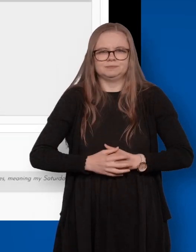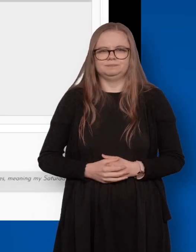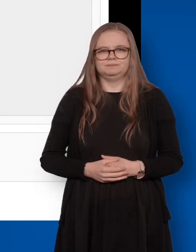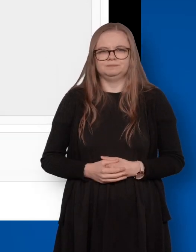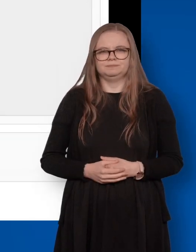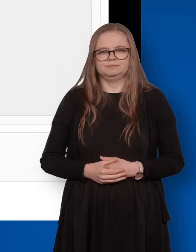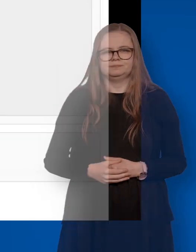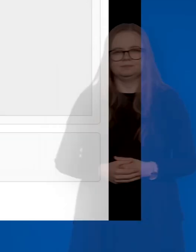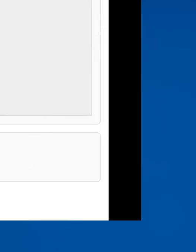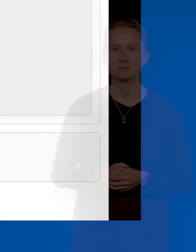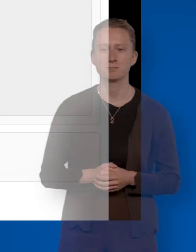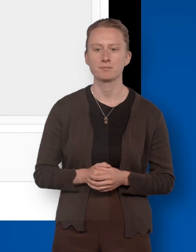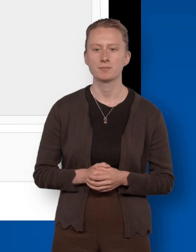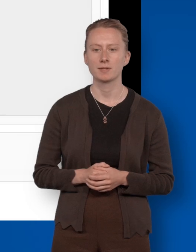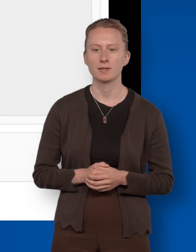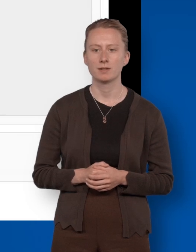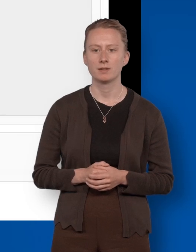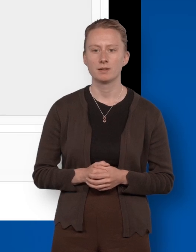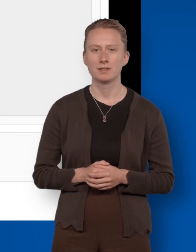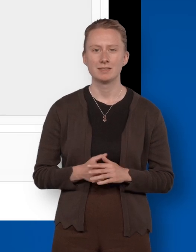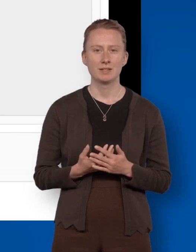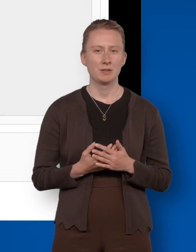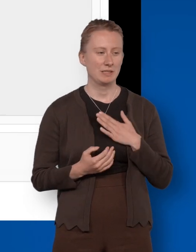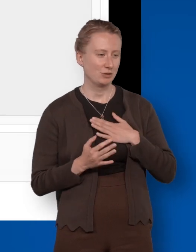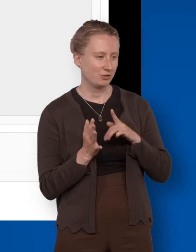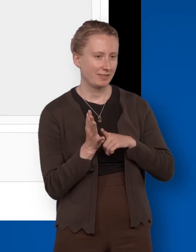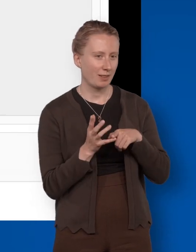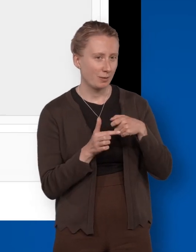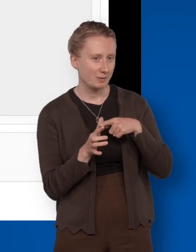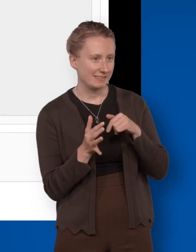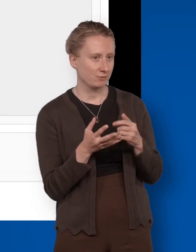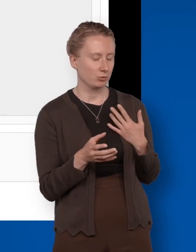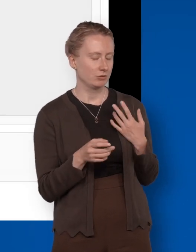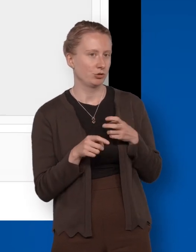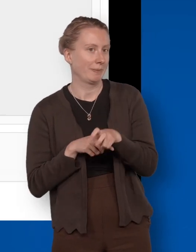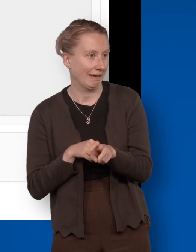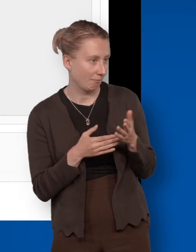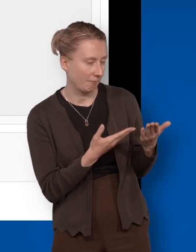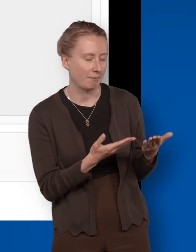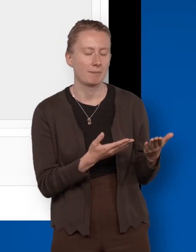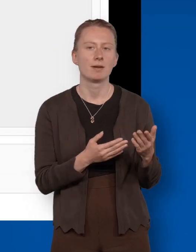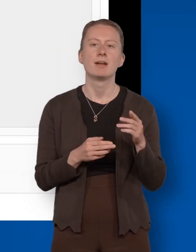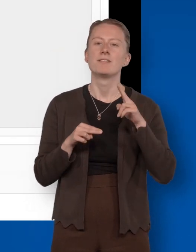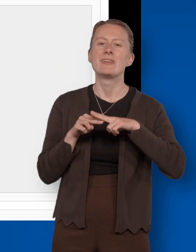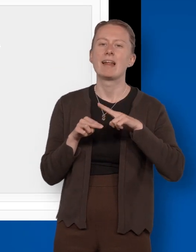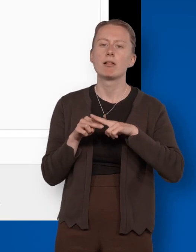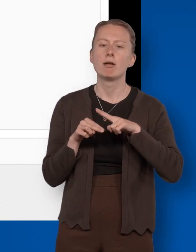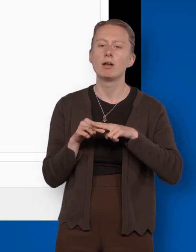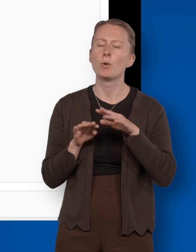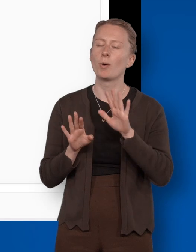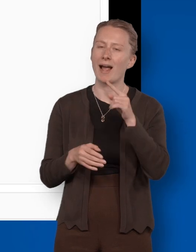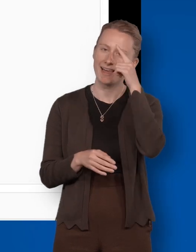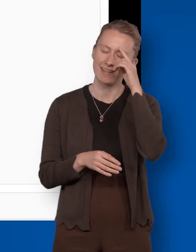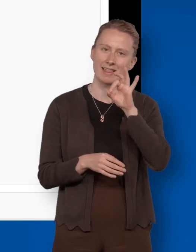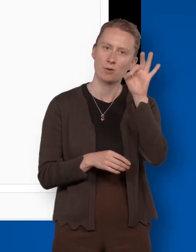fine-grained analysis. So, sorry, Lucas, for jumping in there. I wonder if there's anything else. That sounds like it